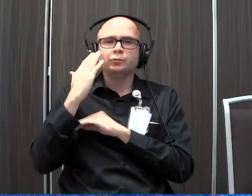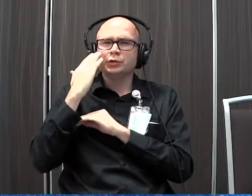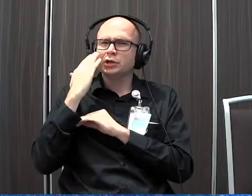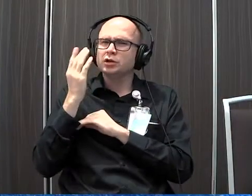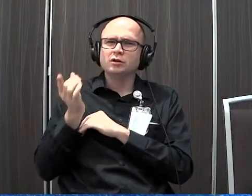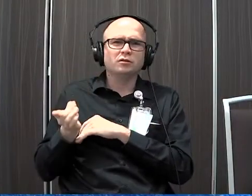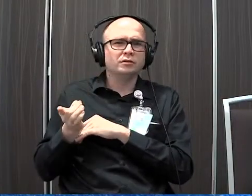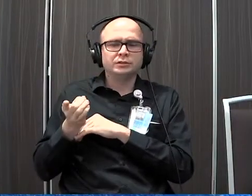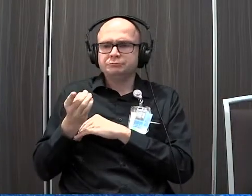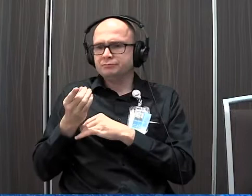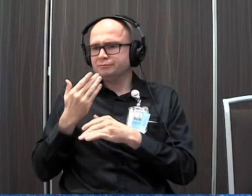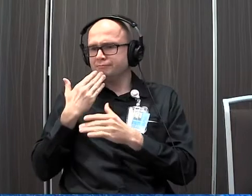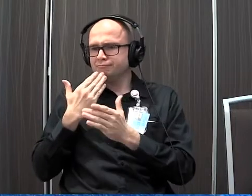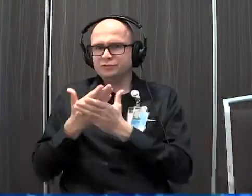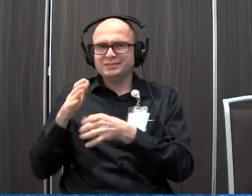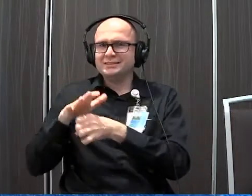have very good measures for